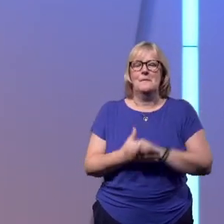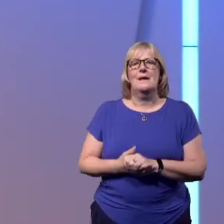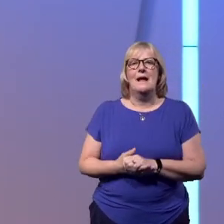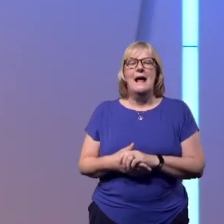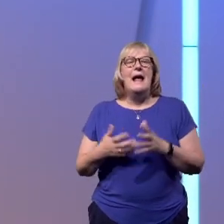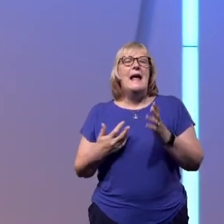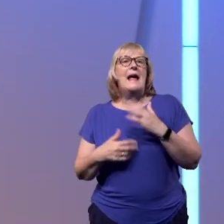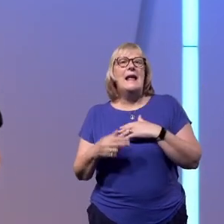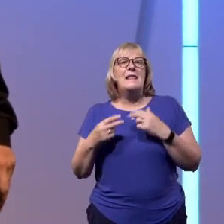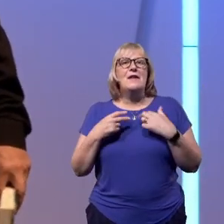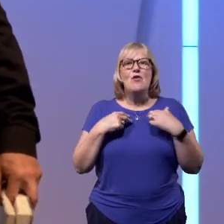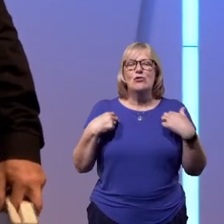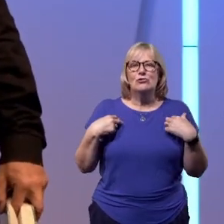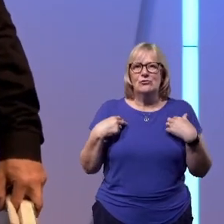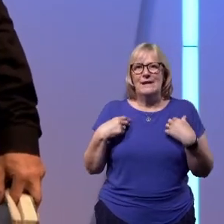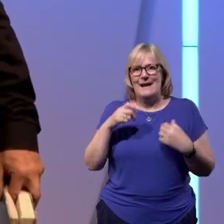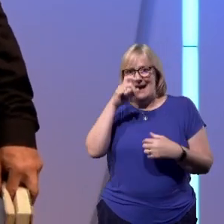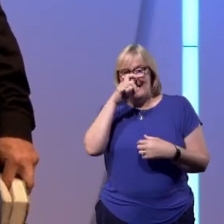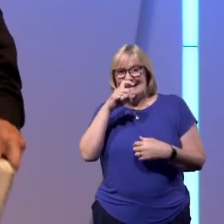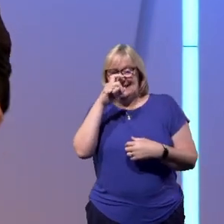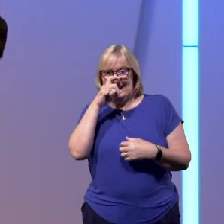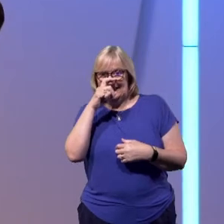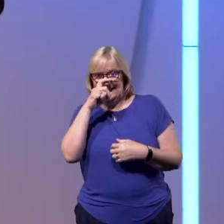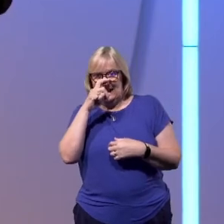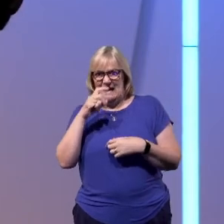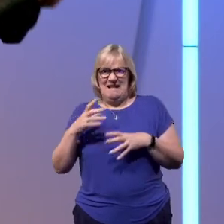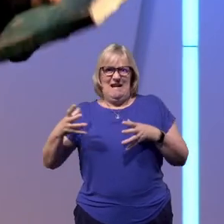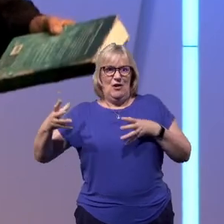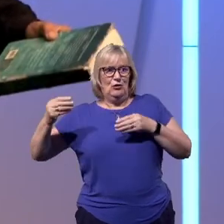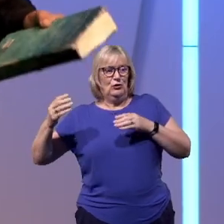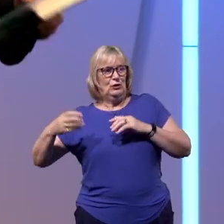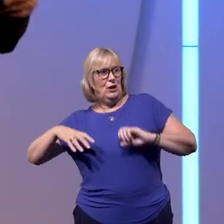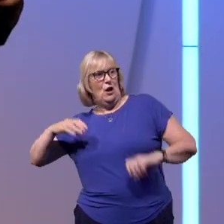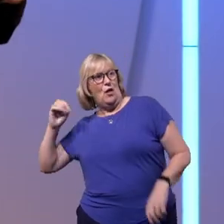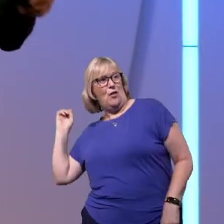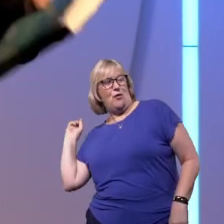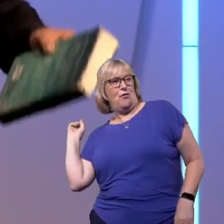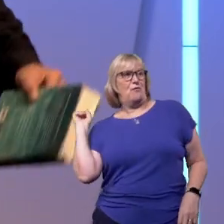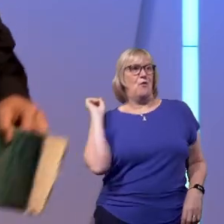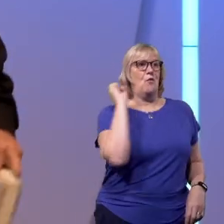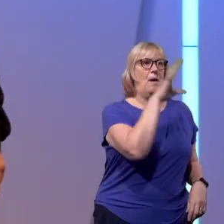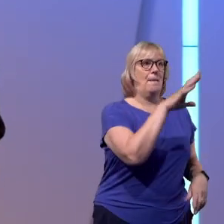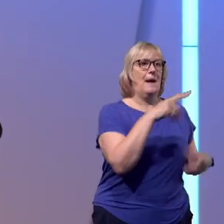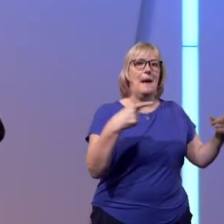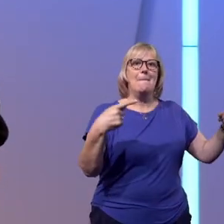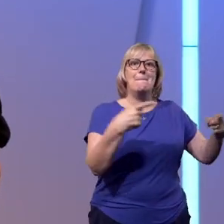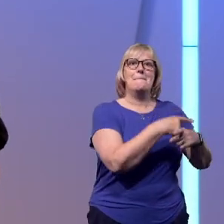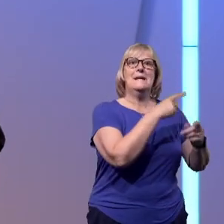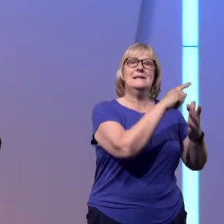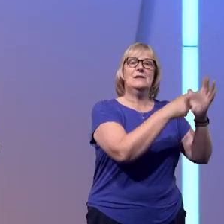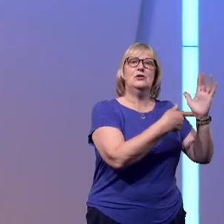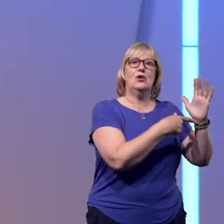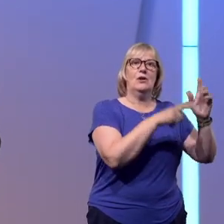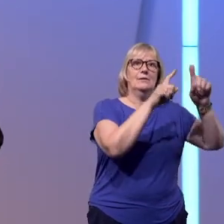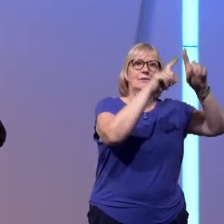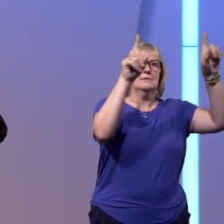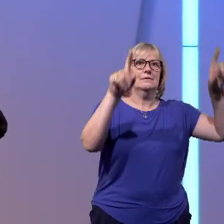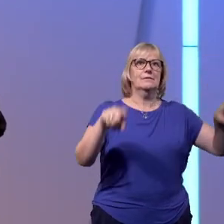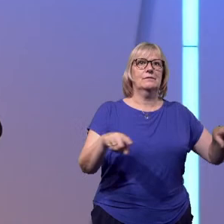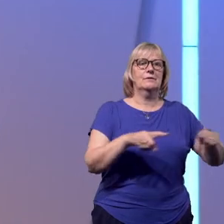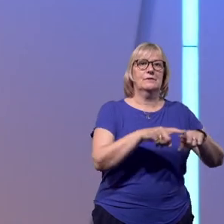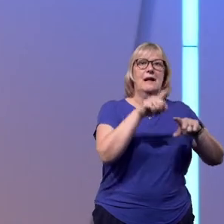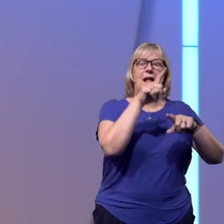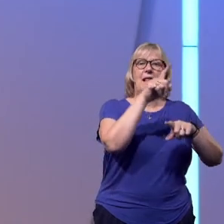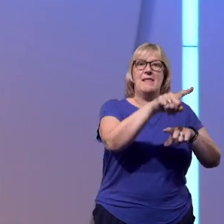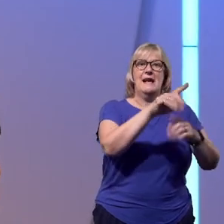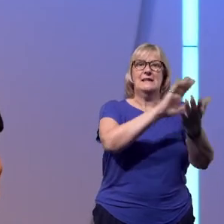nursery. It missed him, hit his butterfly collection that was all behind the glass, and destroyed it. And John Stott was distraught,